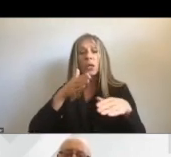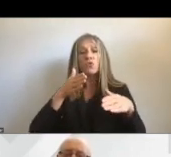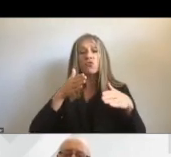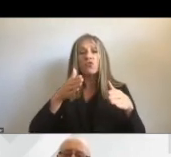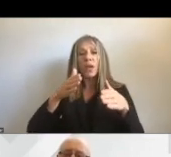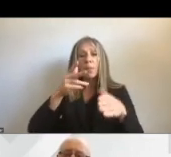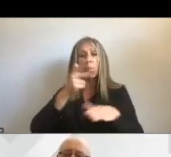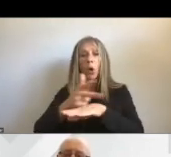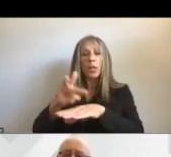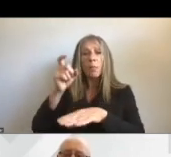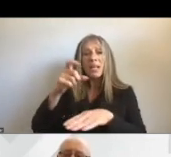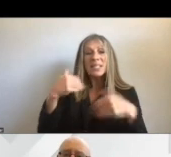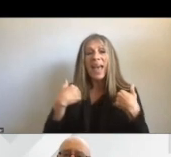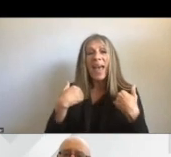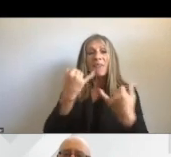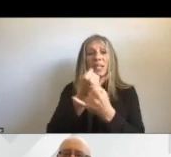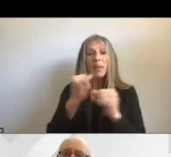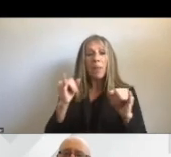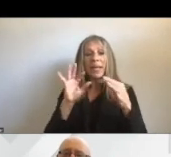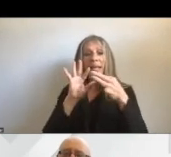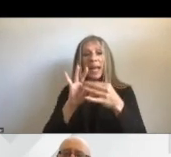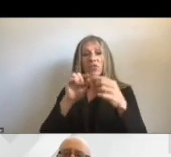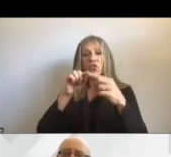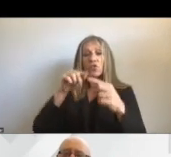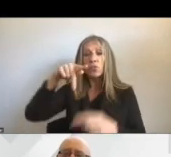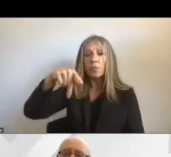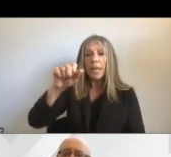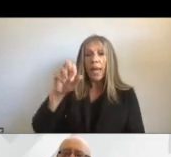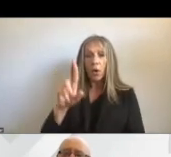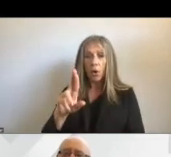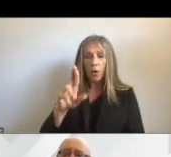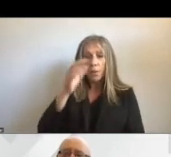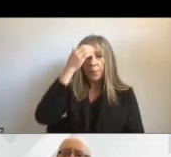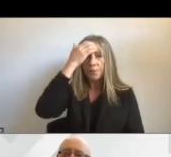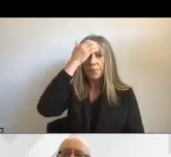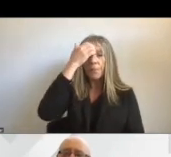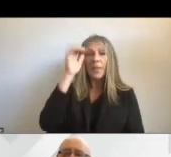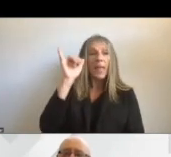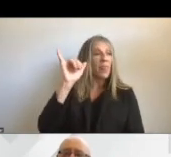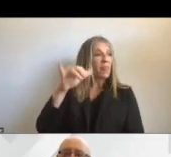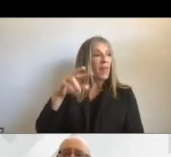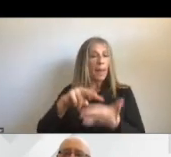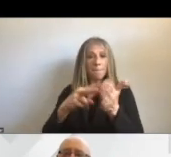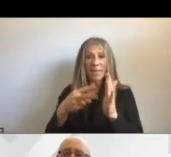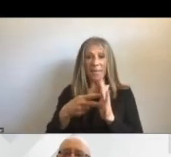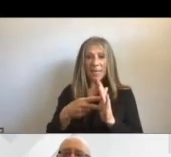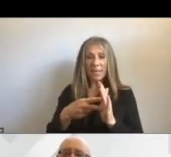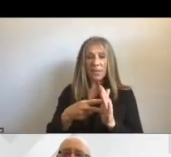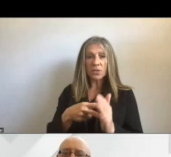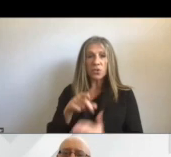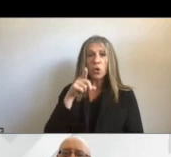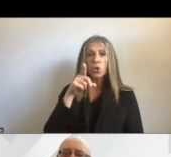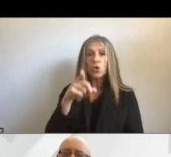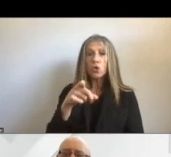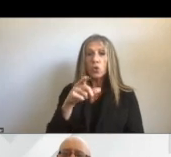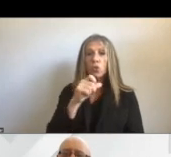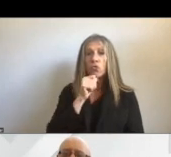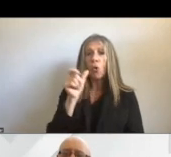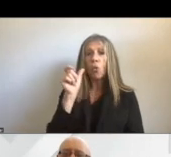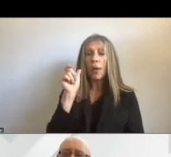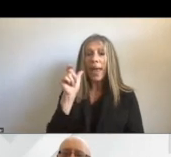Doesn't necessarily indicate the condition of what you're connecting to, but it needs to connect by means of